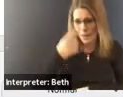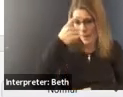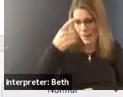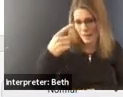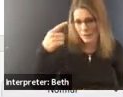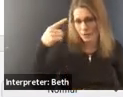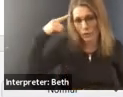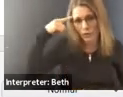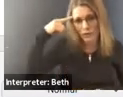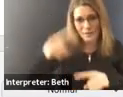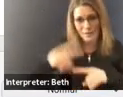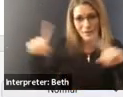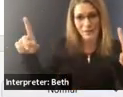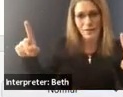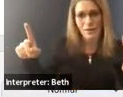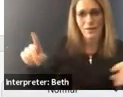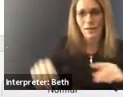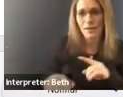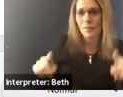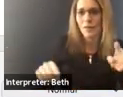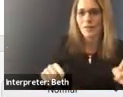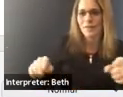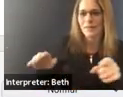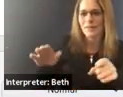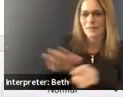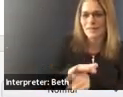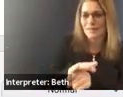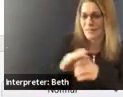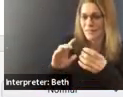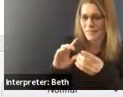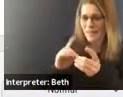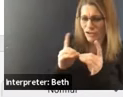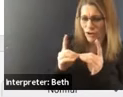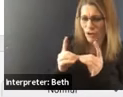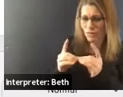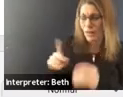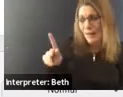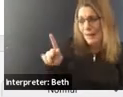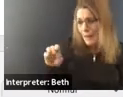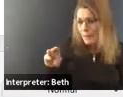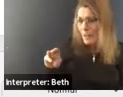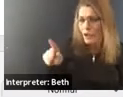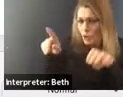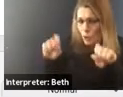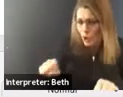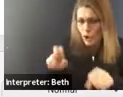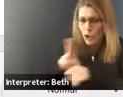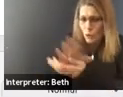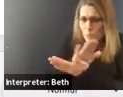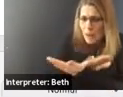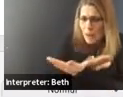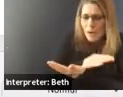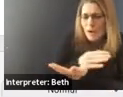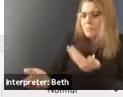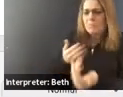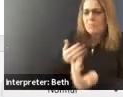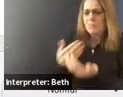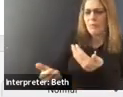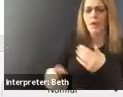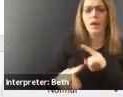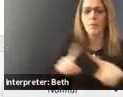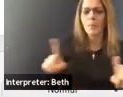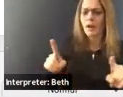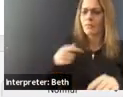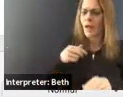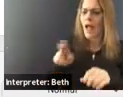ultimately, you could do it on paper too. Who cares? But I'm using a very traditional method